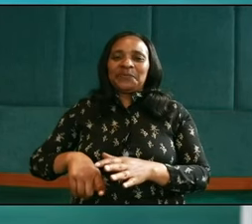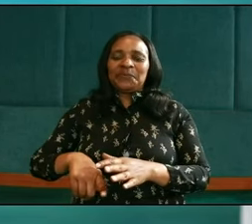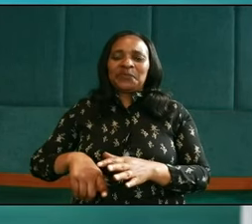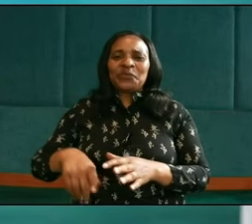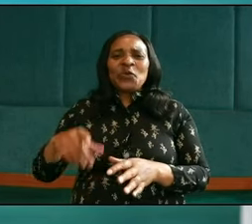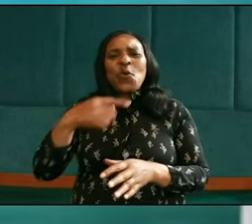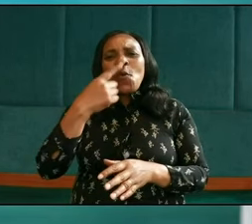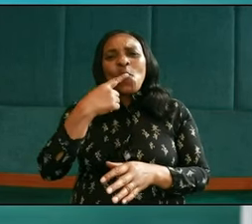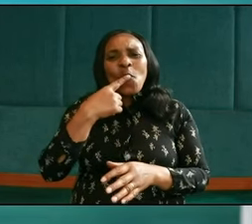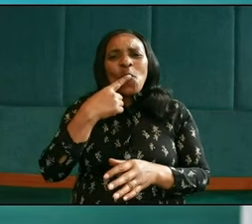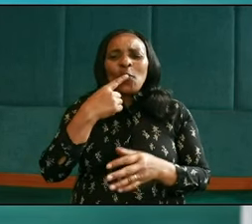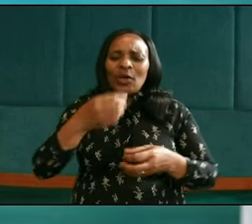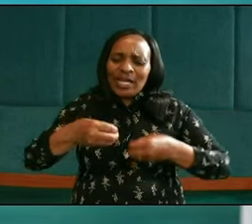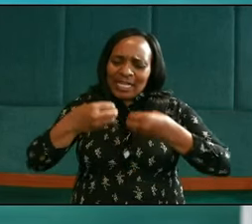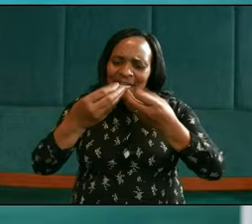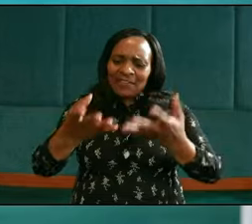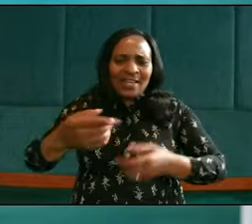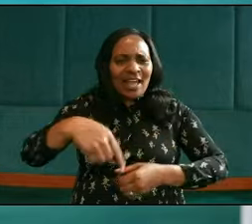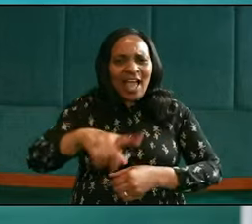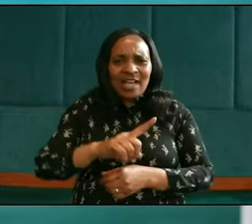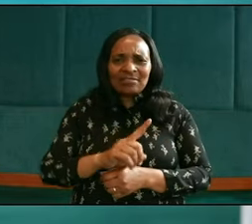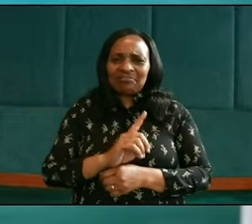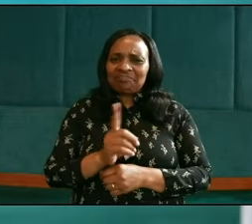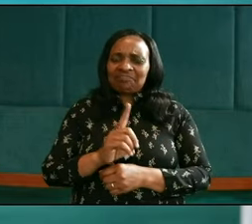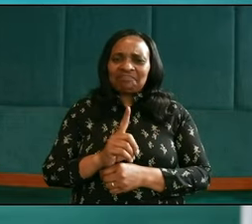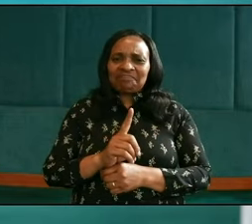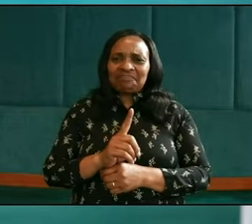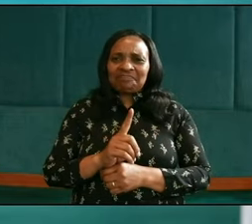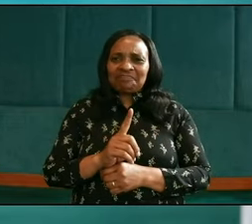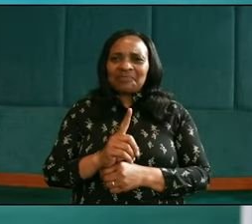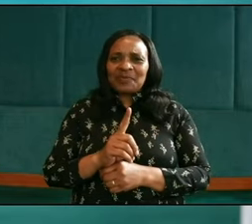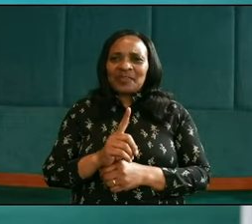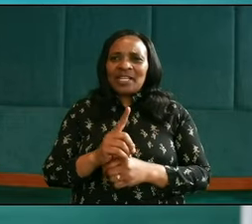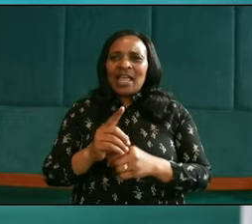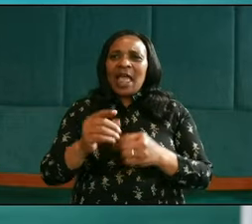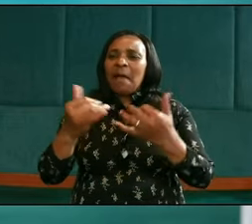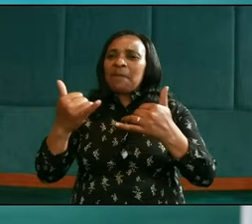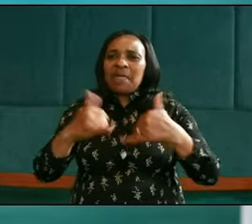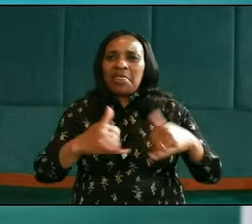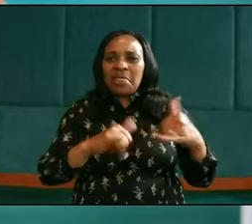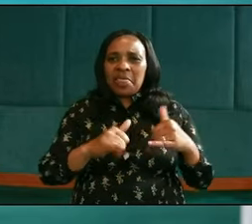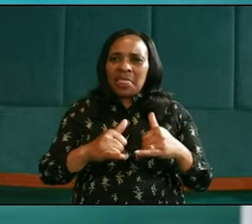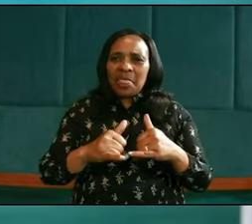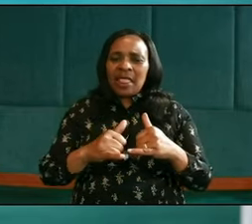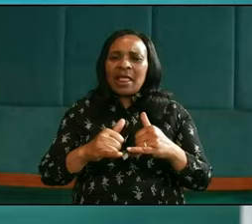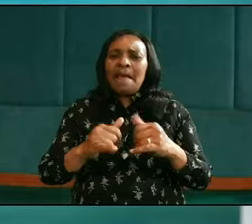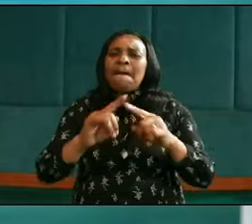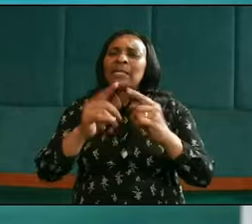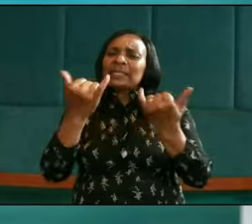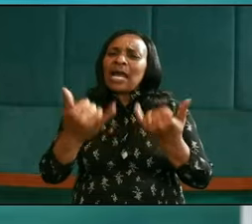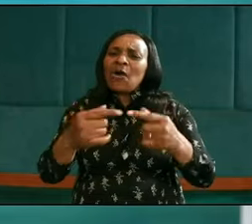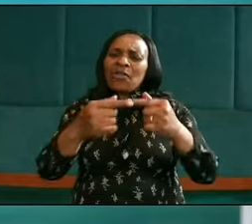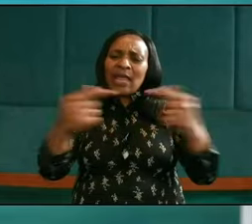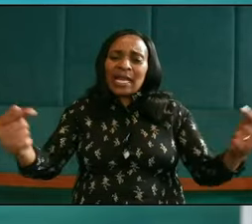who has not given us as a prey to their teeth. The enemy